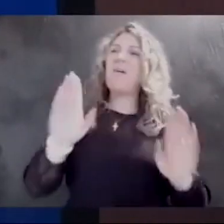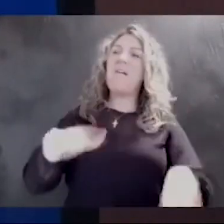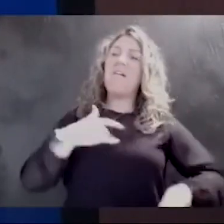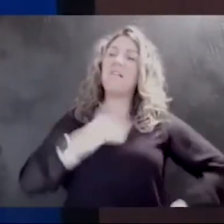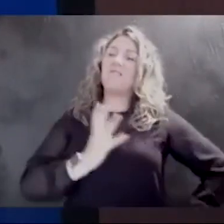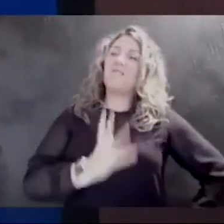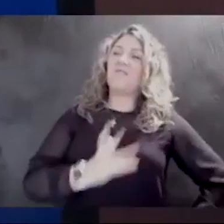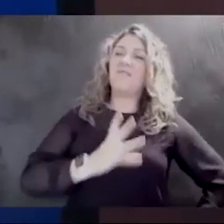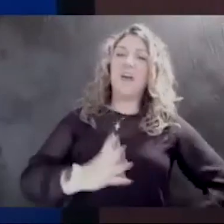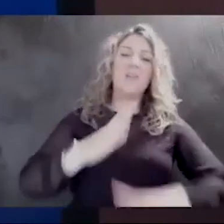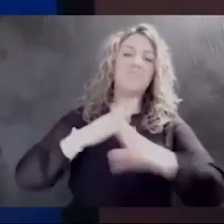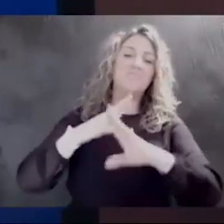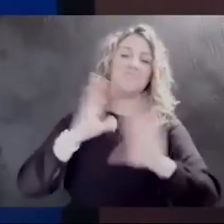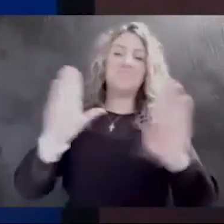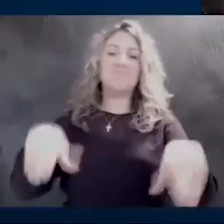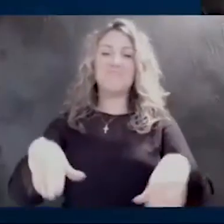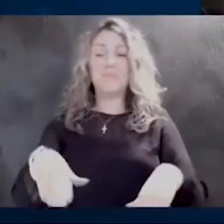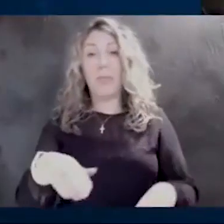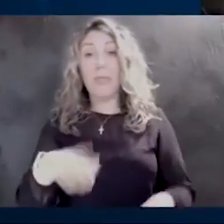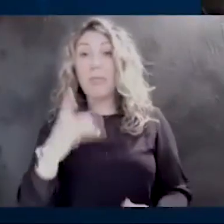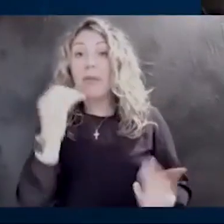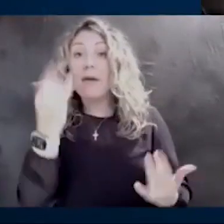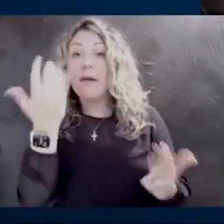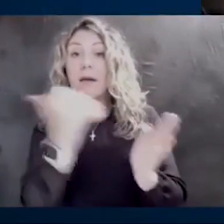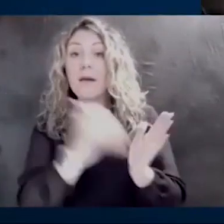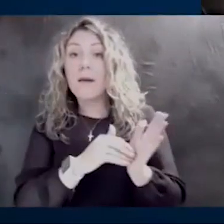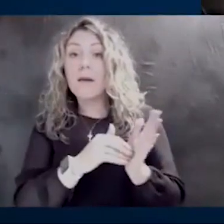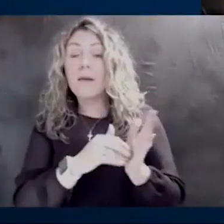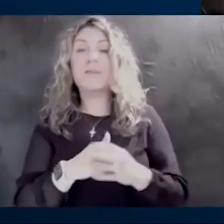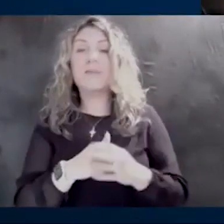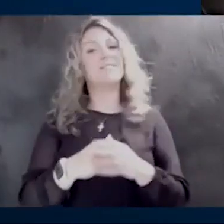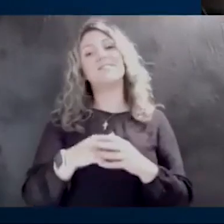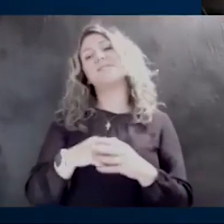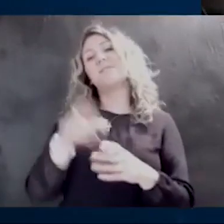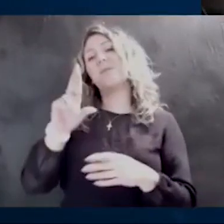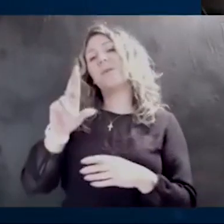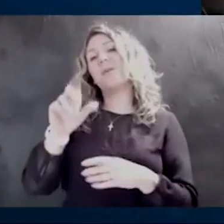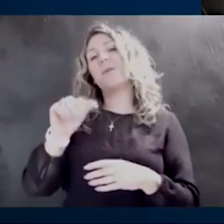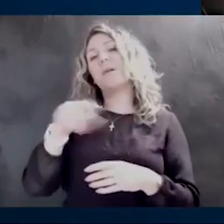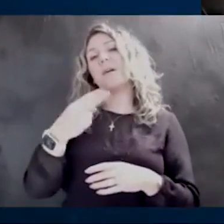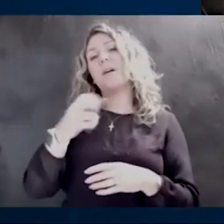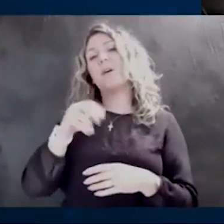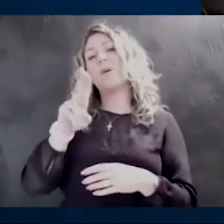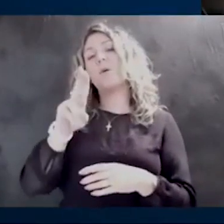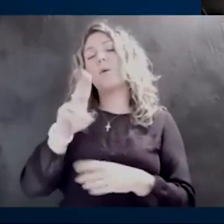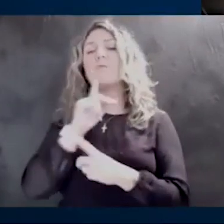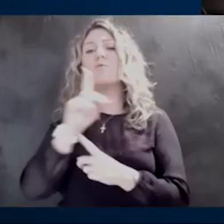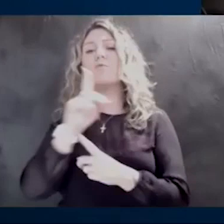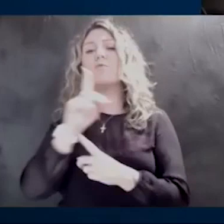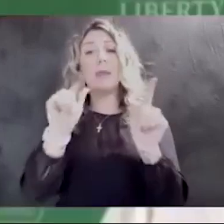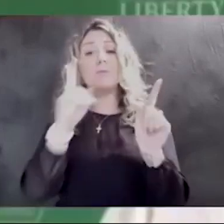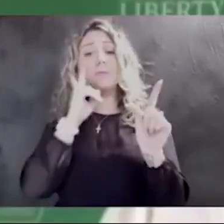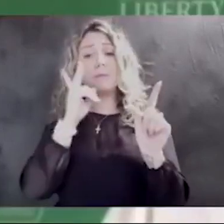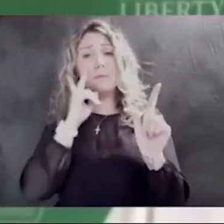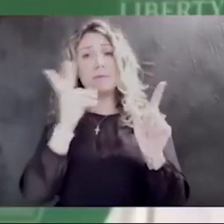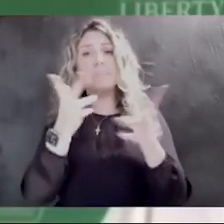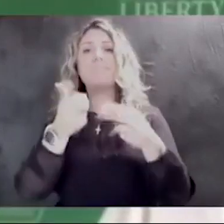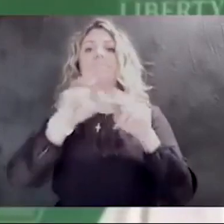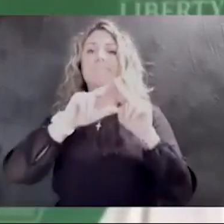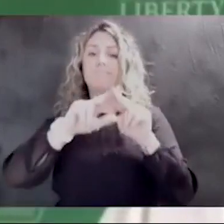again. Raghu, how are things up in Liberty? Yeah, at Liberty, you know, we've seen an increase